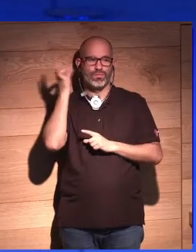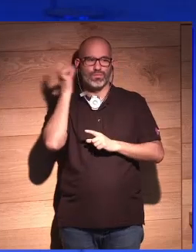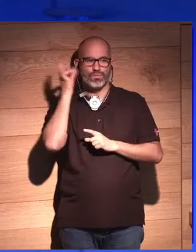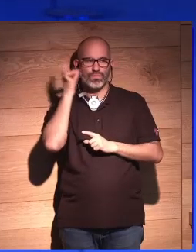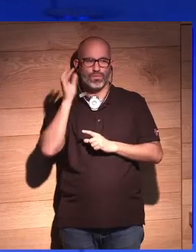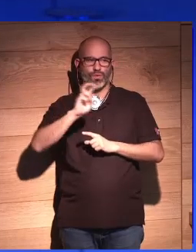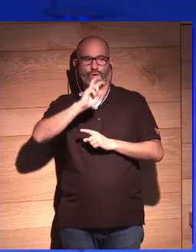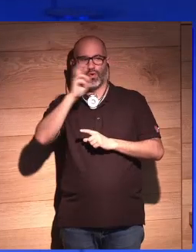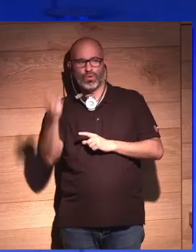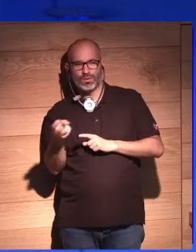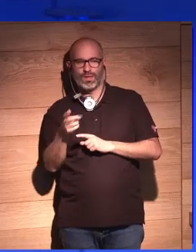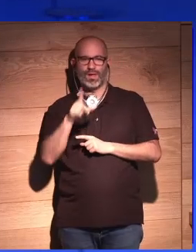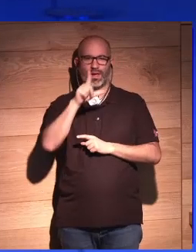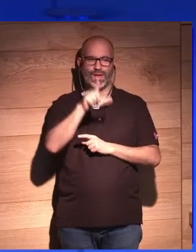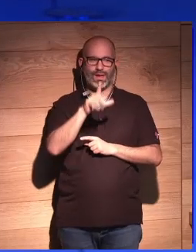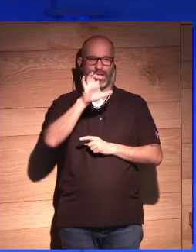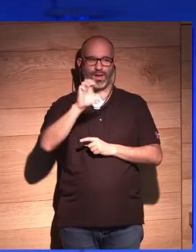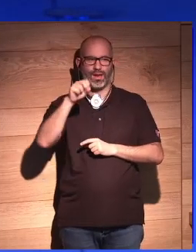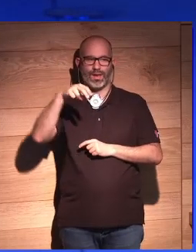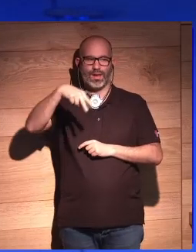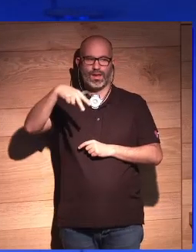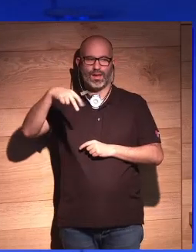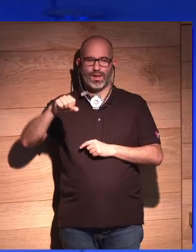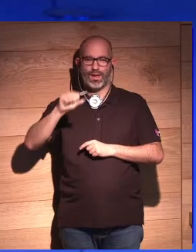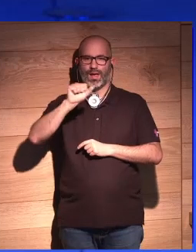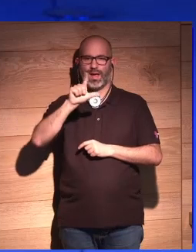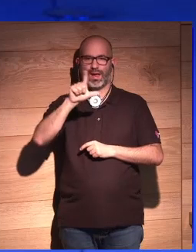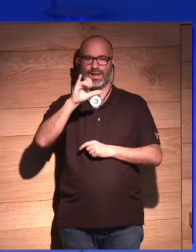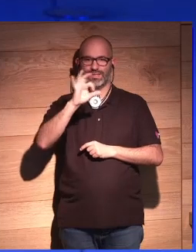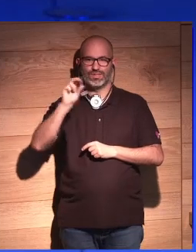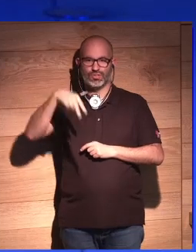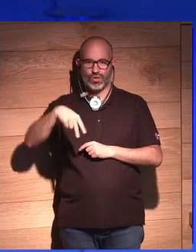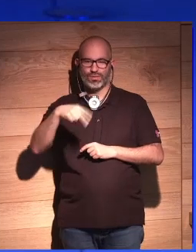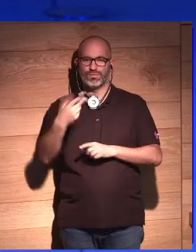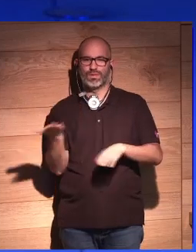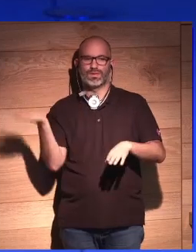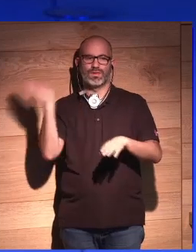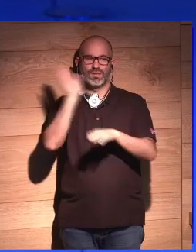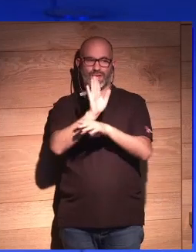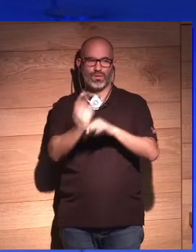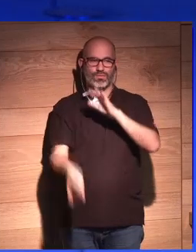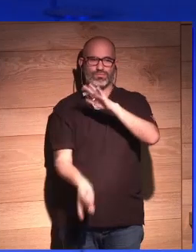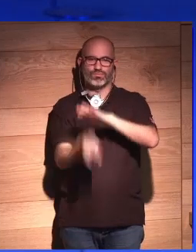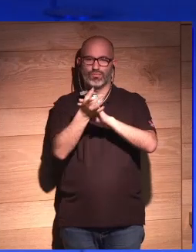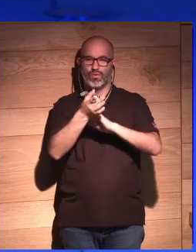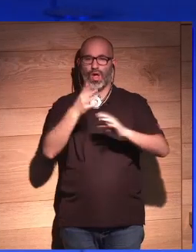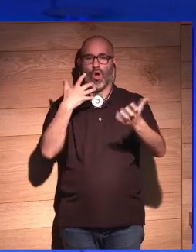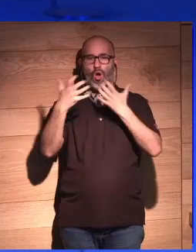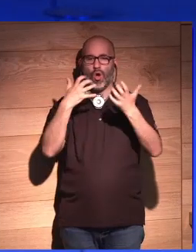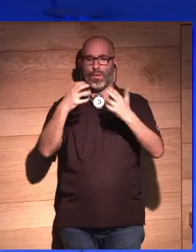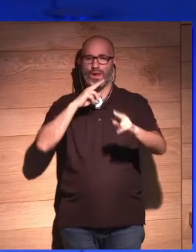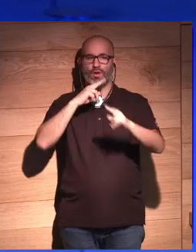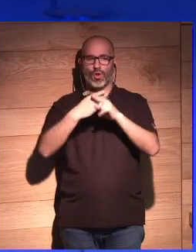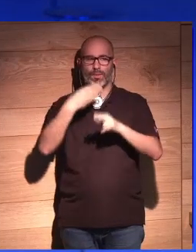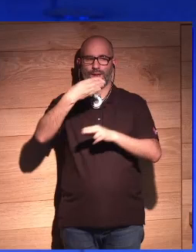storytelling. Jeremy Mendes and Leanne Allison made this work. It let humans interact with